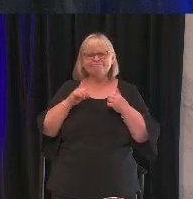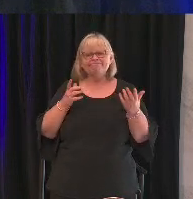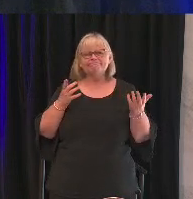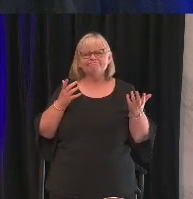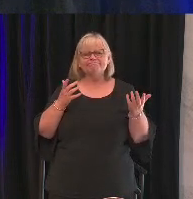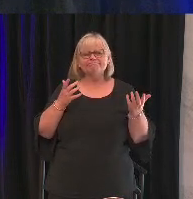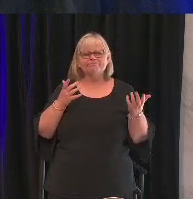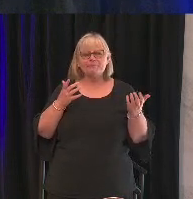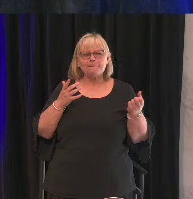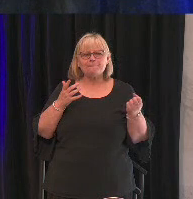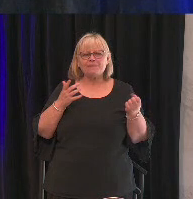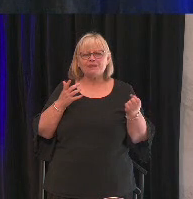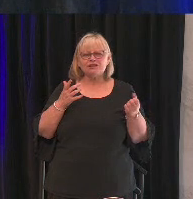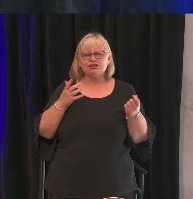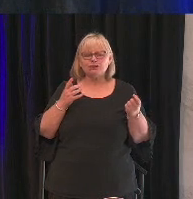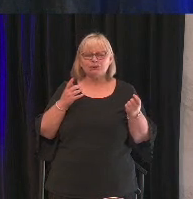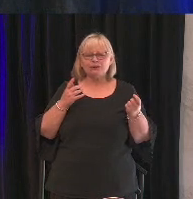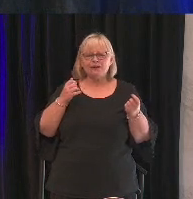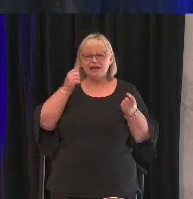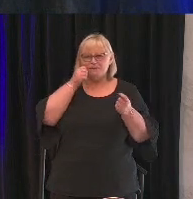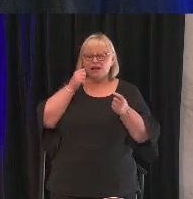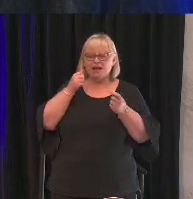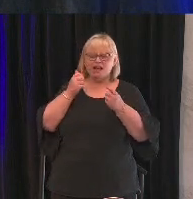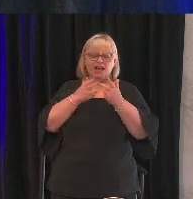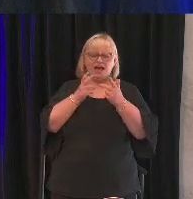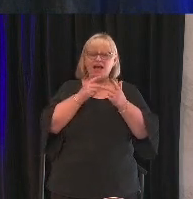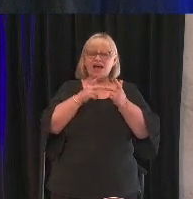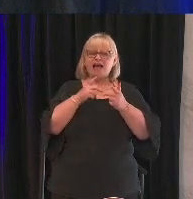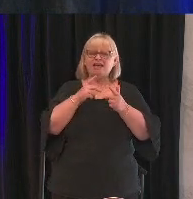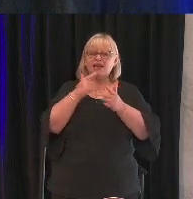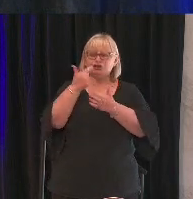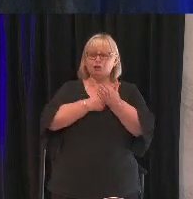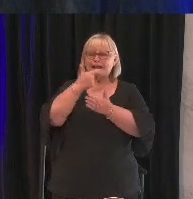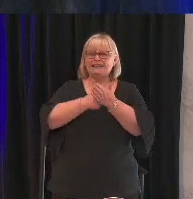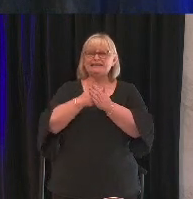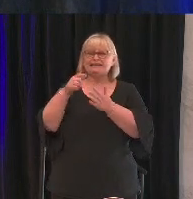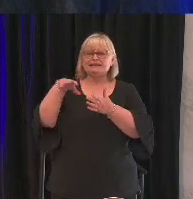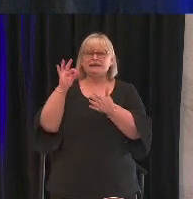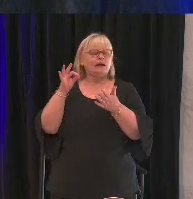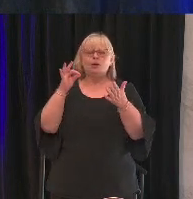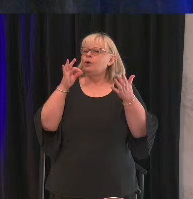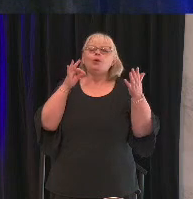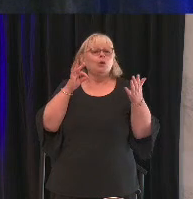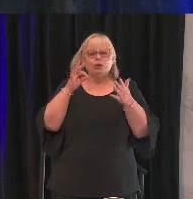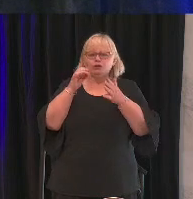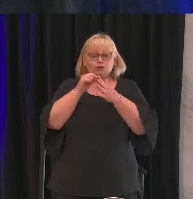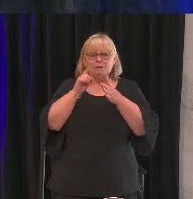and to acknowledge the brilliance of my fellow shortlistees, and to Pio, you absolute legend, I love you.